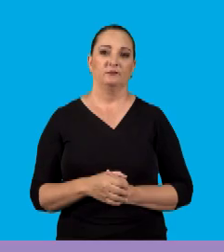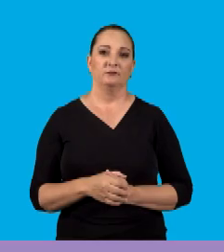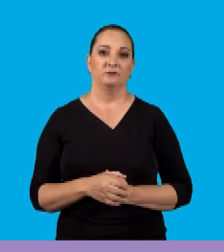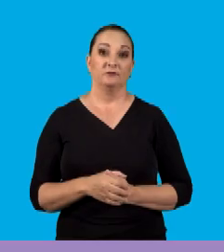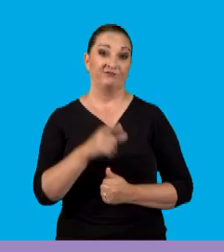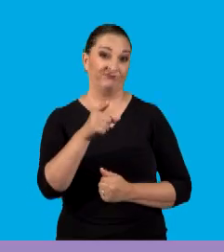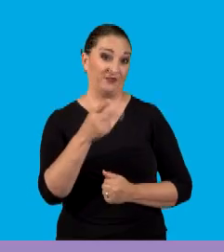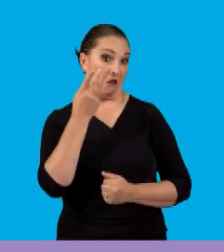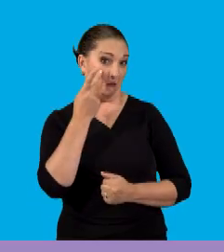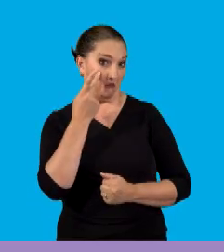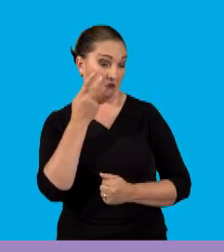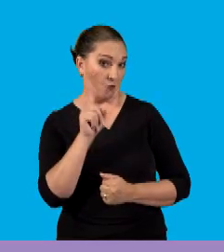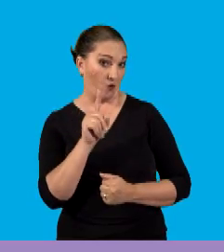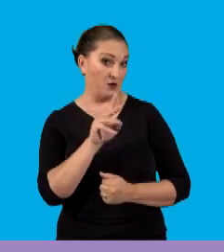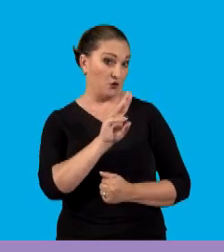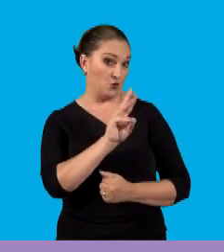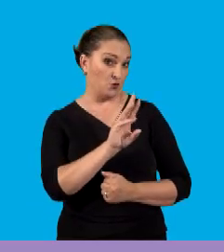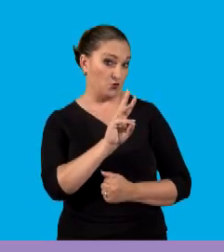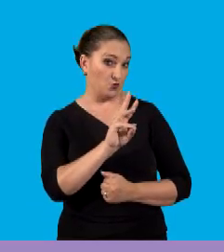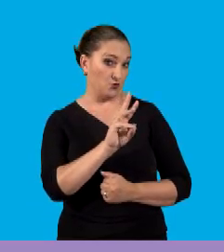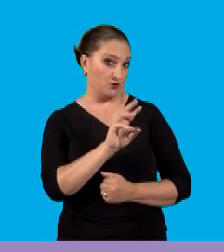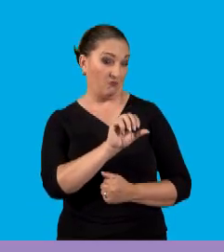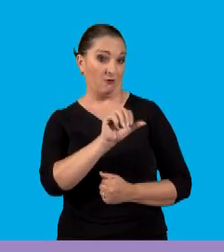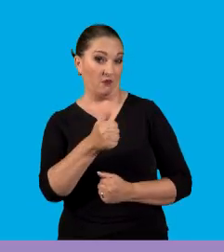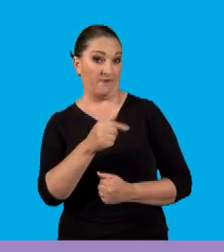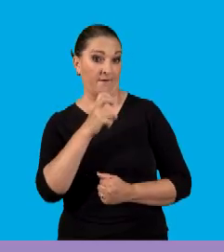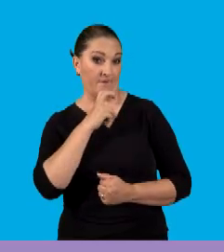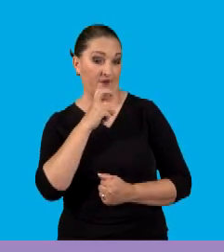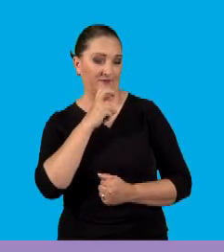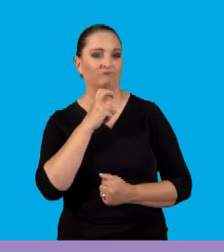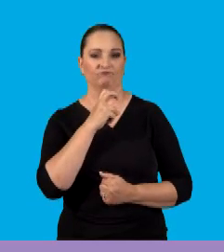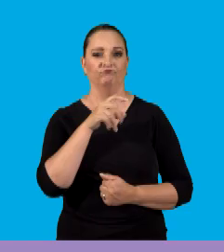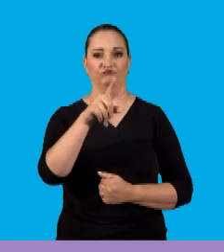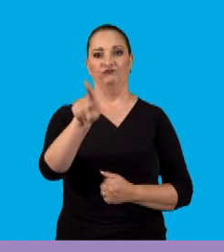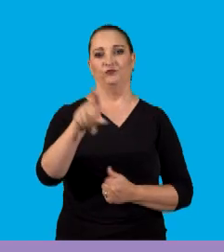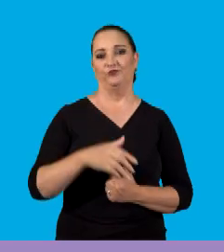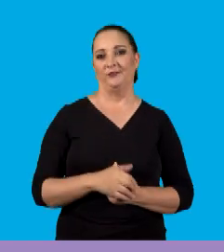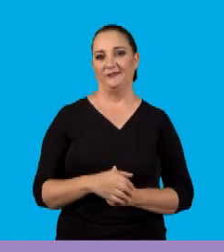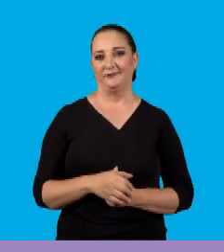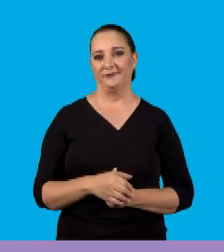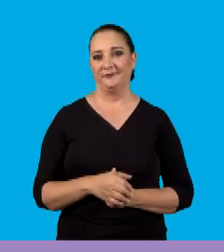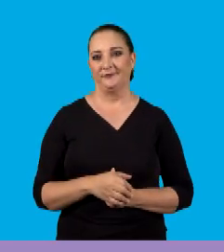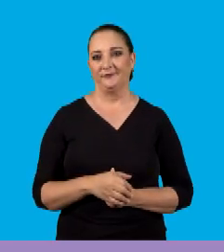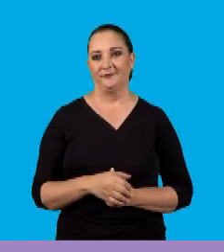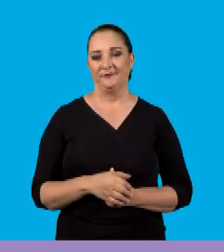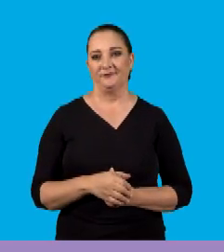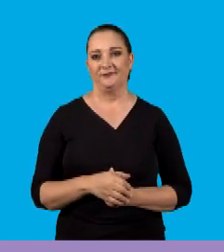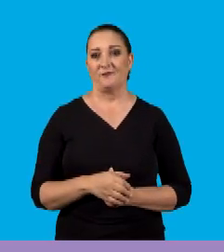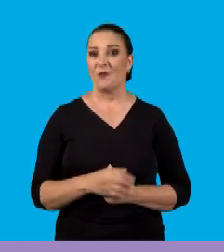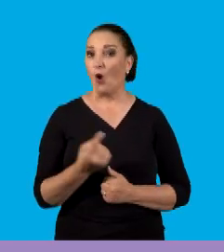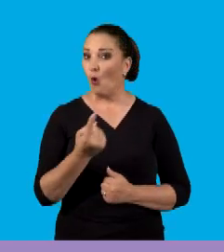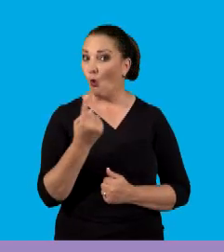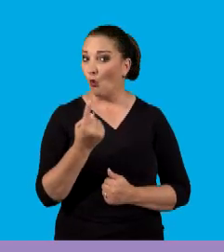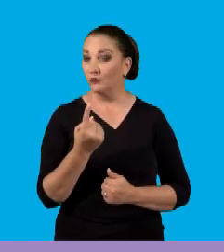if you are seeing from Thursday to Friday, then you are absolutely correct, but that is not the